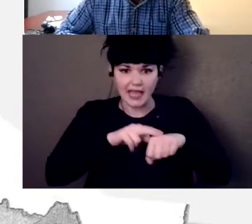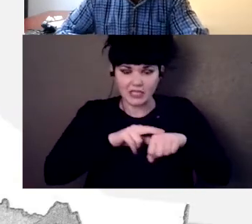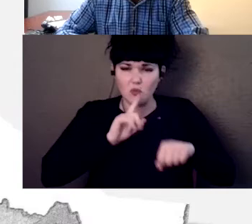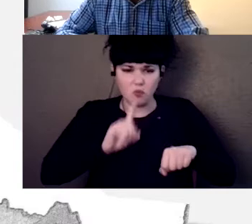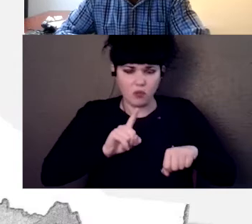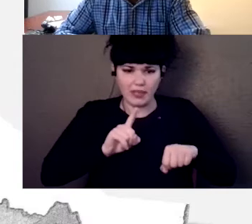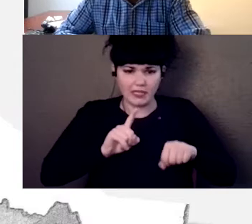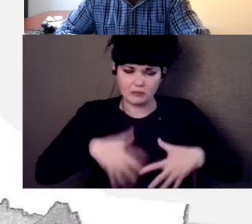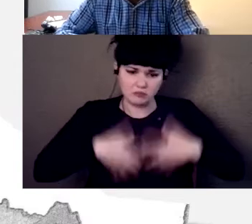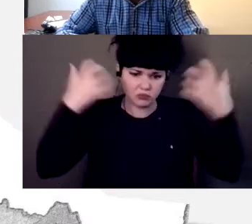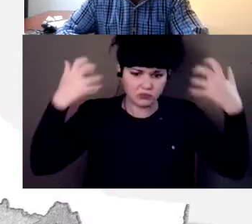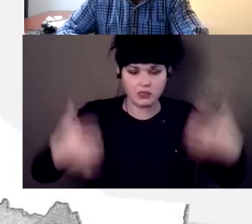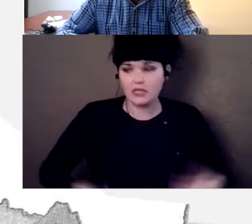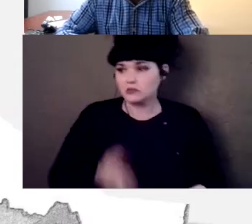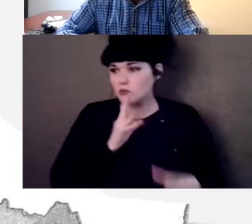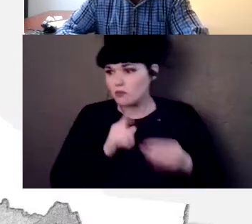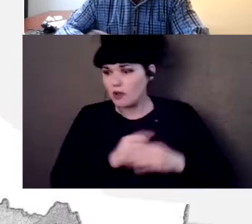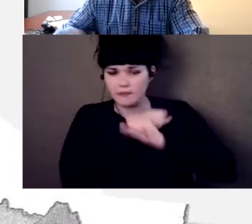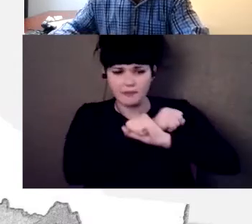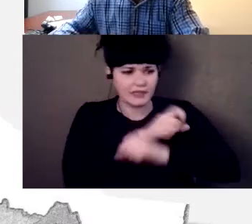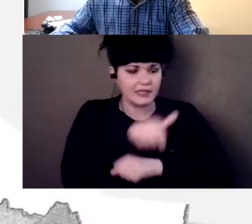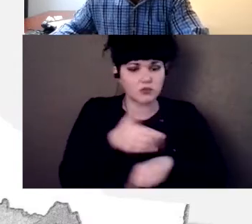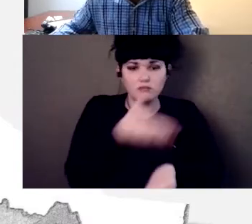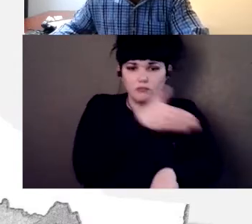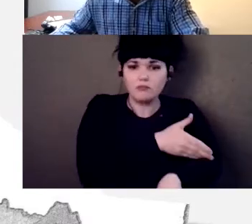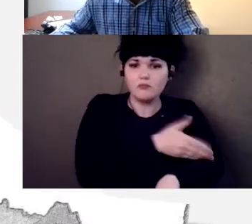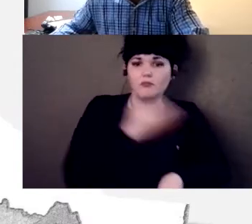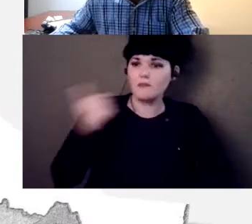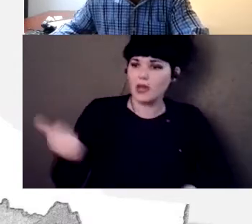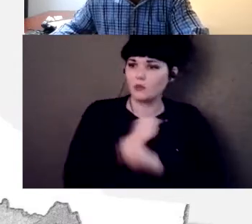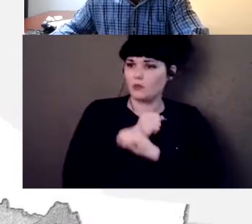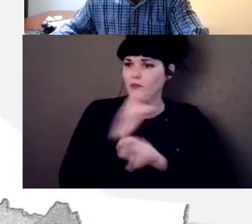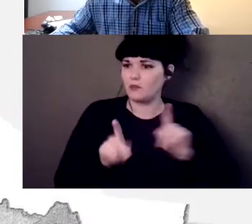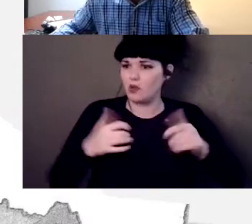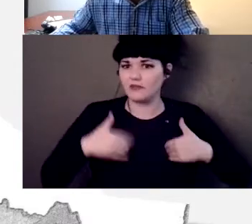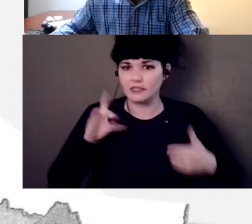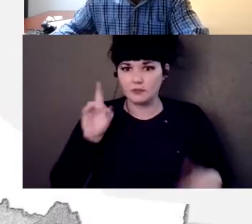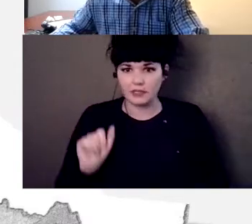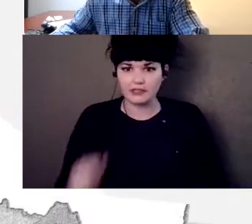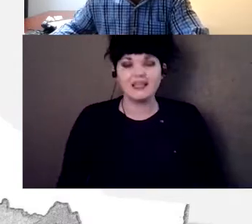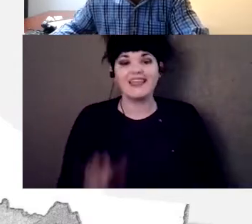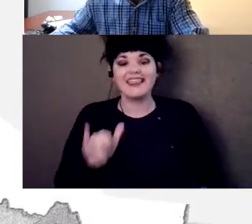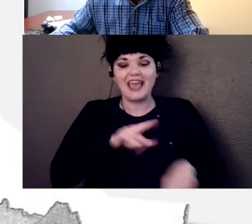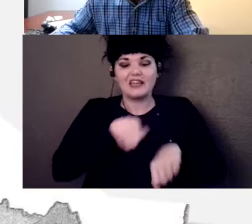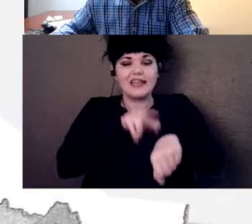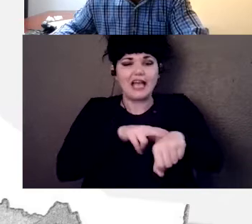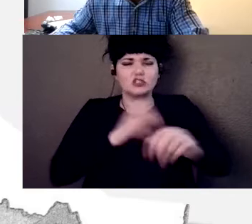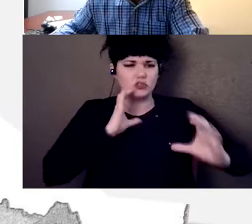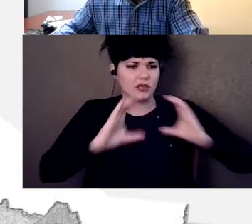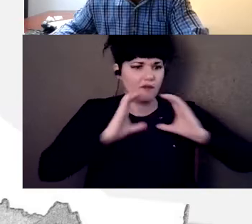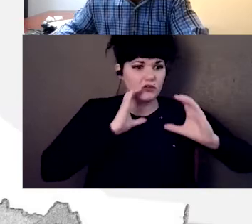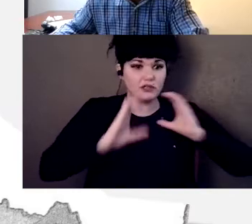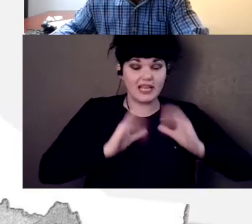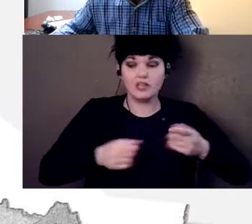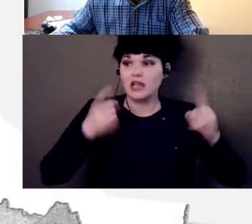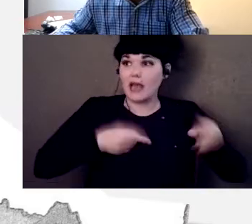the need for better protection and services for individuals with disabilities. The national conversation resulted in Congress passing the